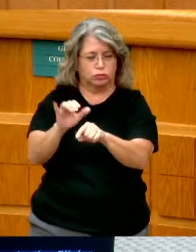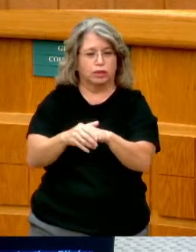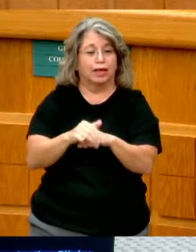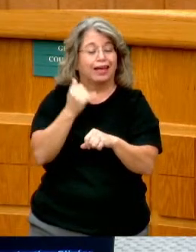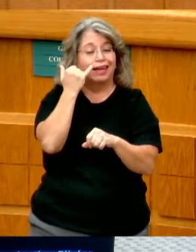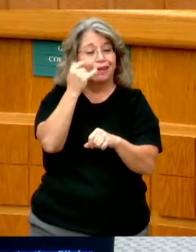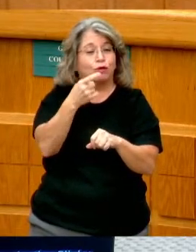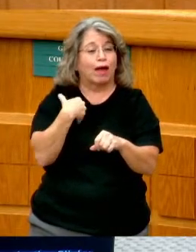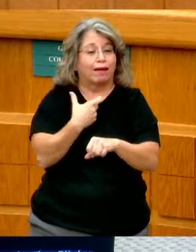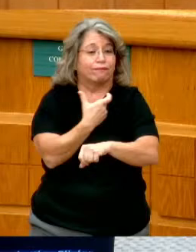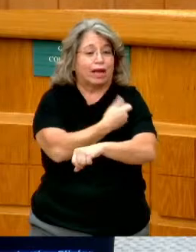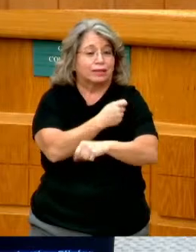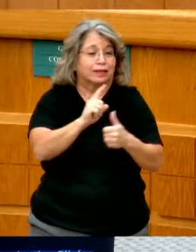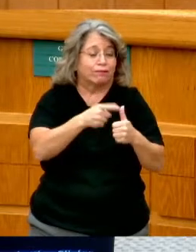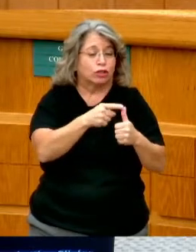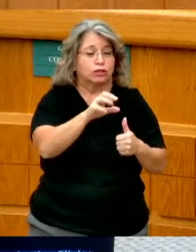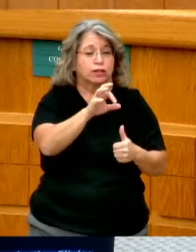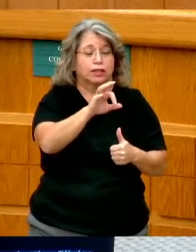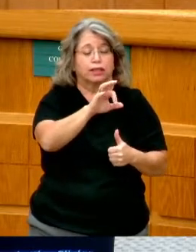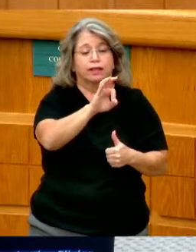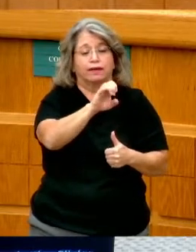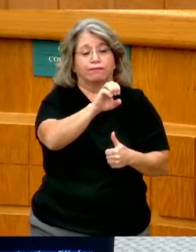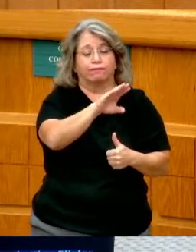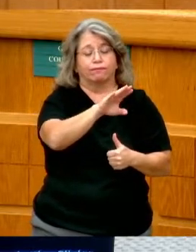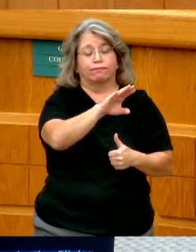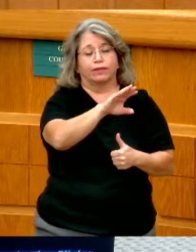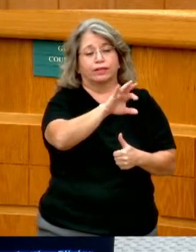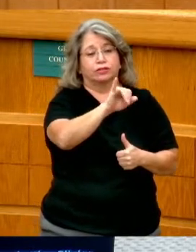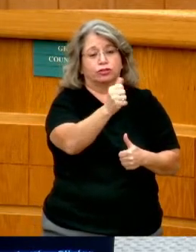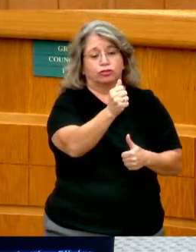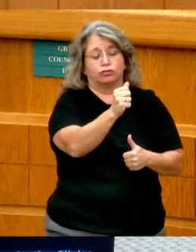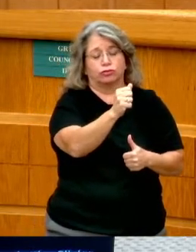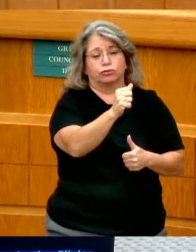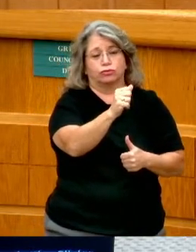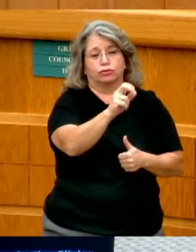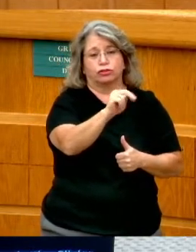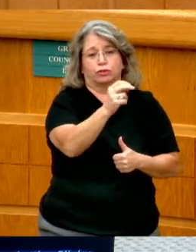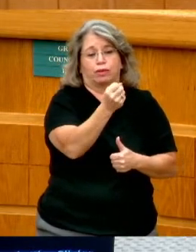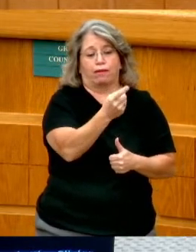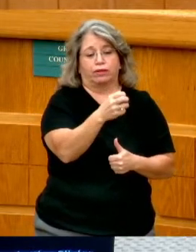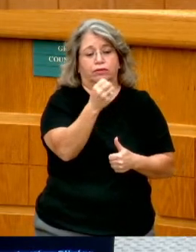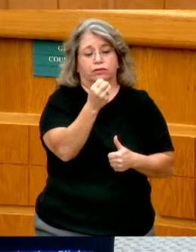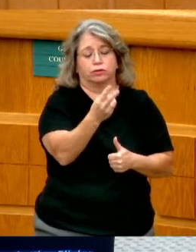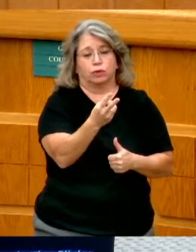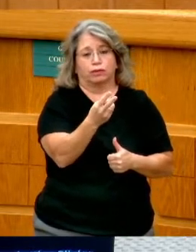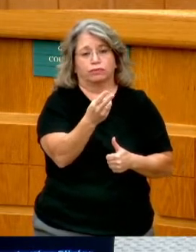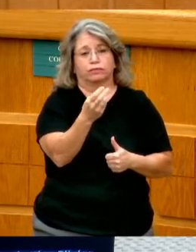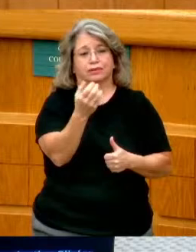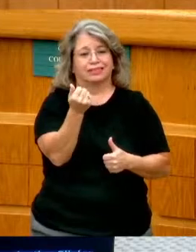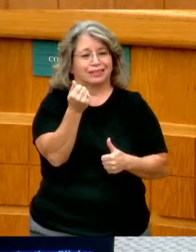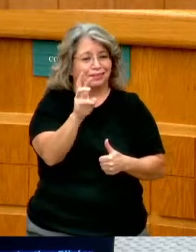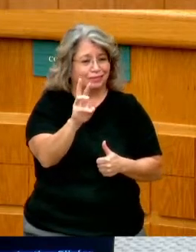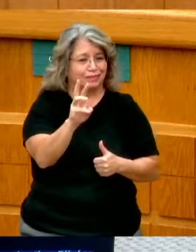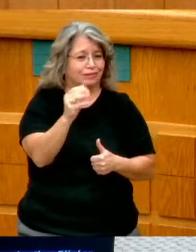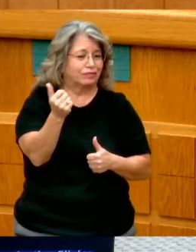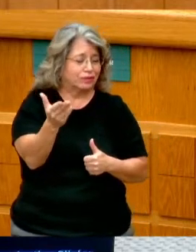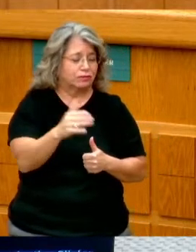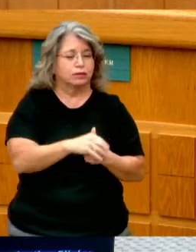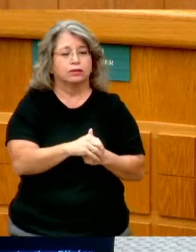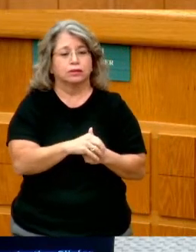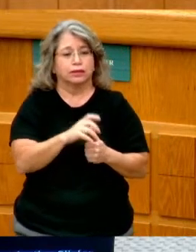11th, 12th, 15th, or 16th, then it's time for your second dose. So the first clinic, as